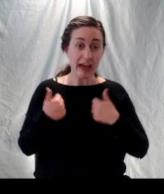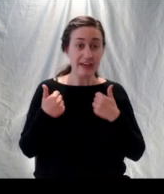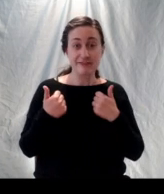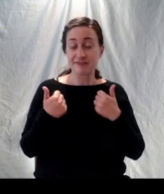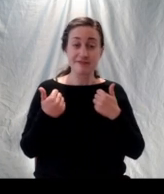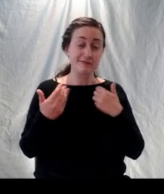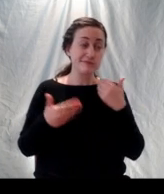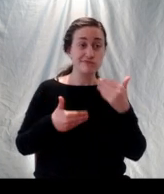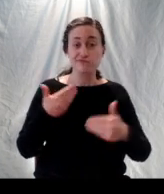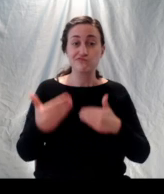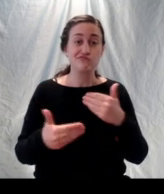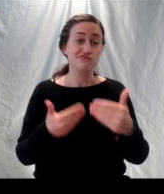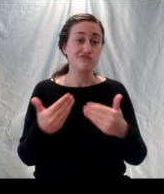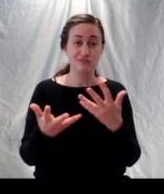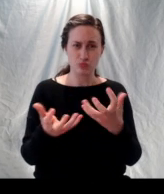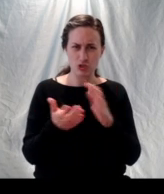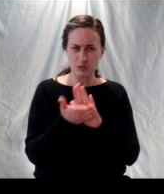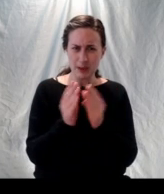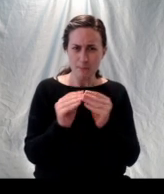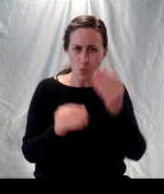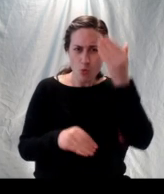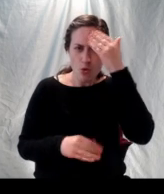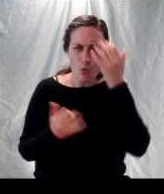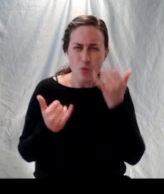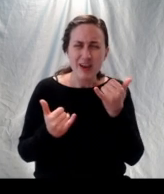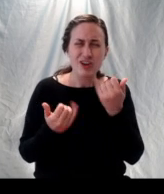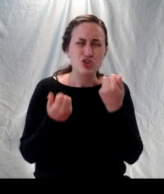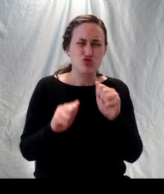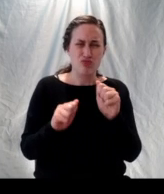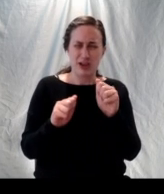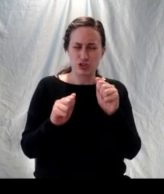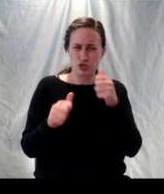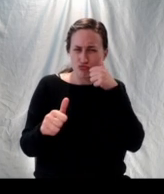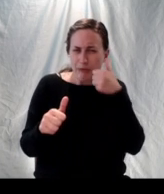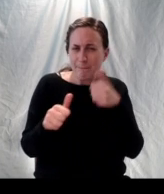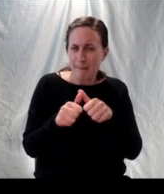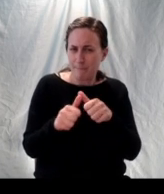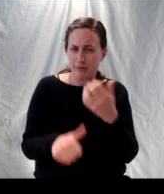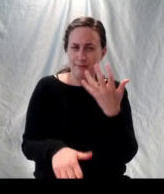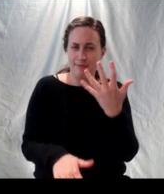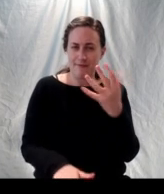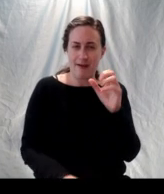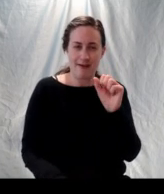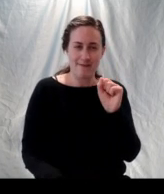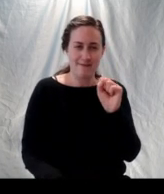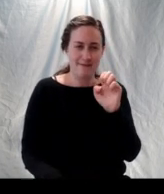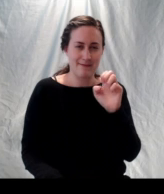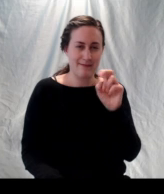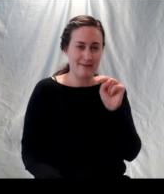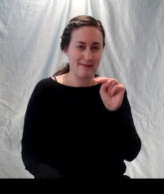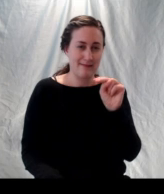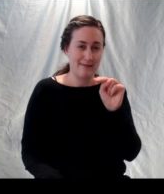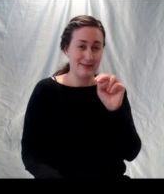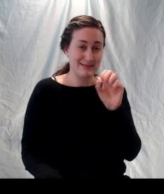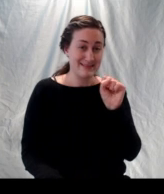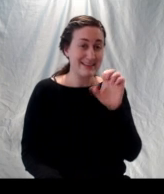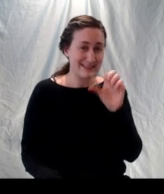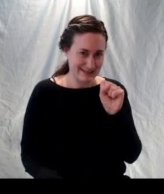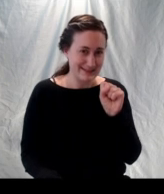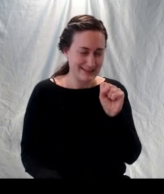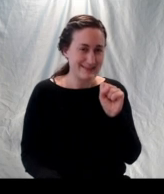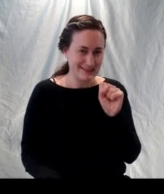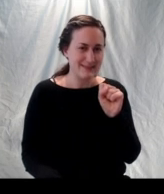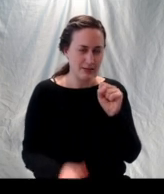five senses and you're probably being mindful. Alright, so today's mindfulness exercise, I'd like you